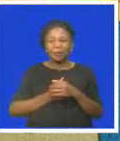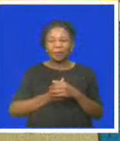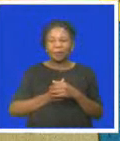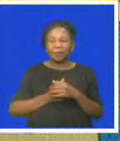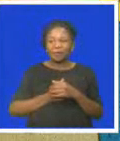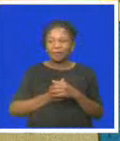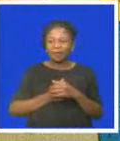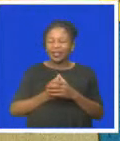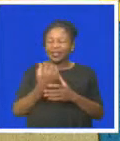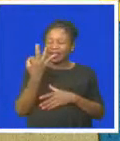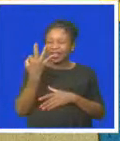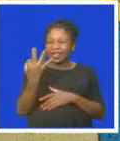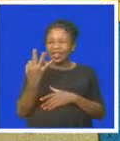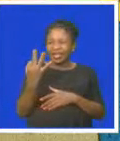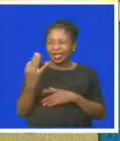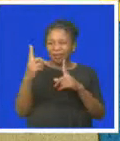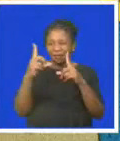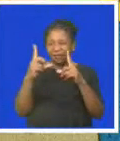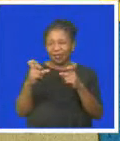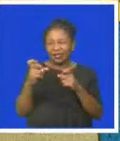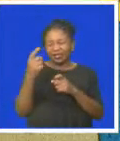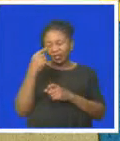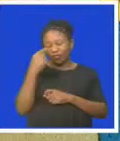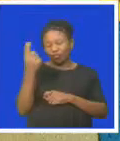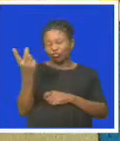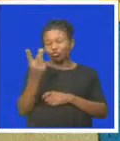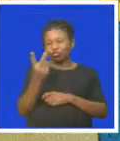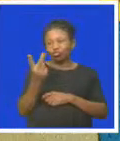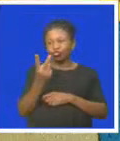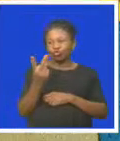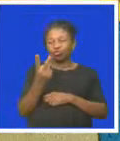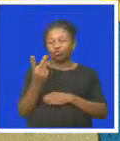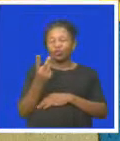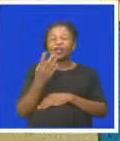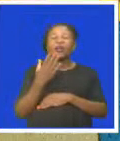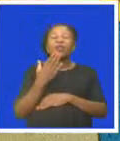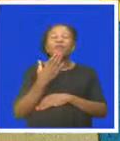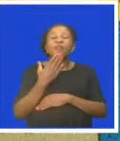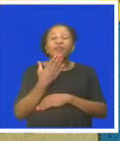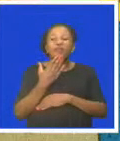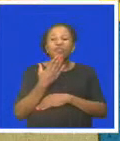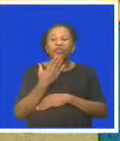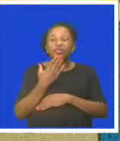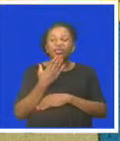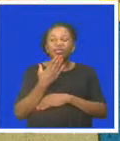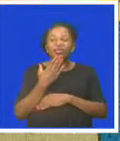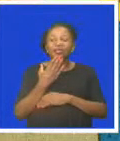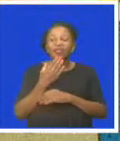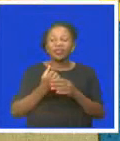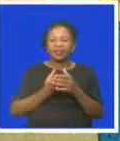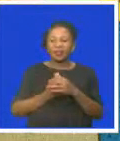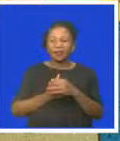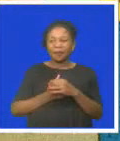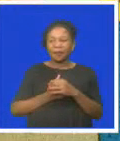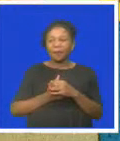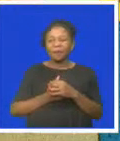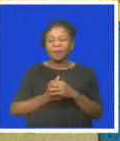this picture. Two boys. The two boys are, yes, the two boys